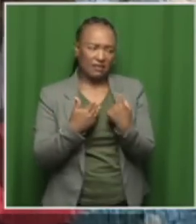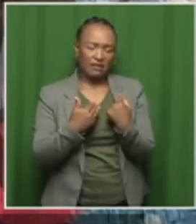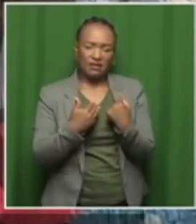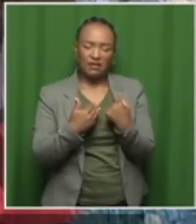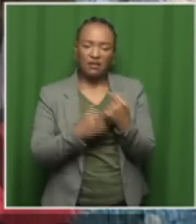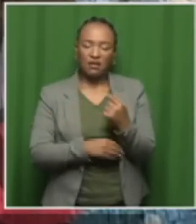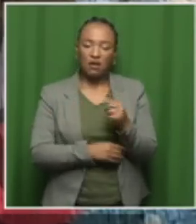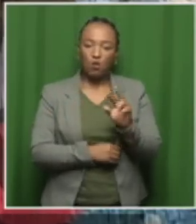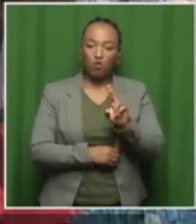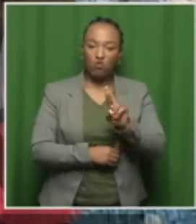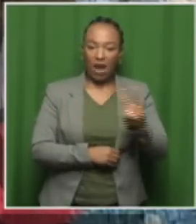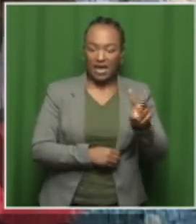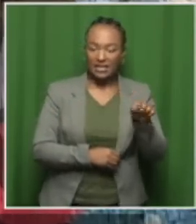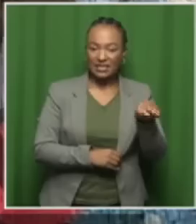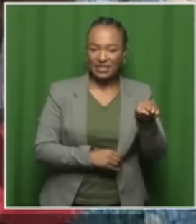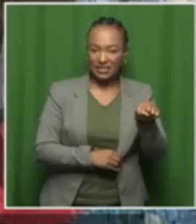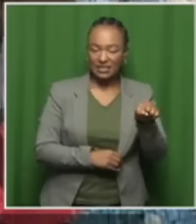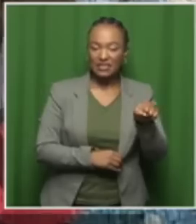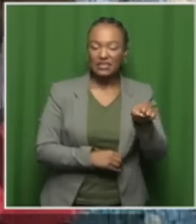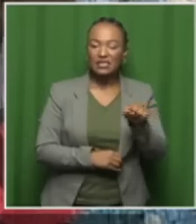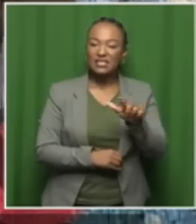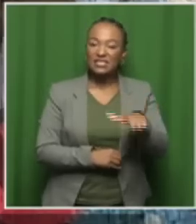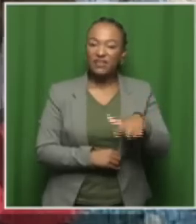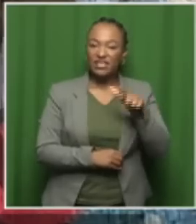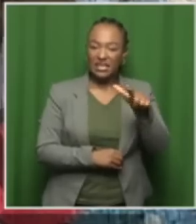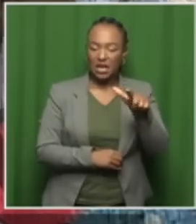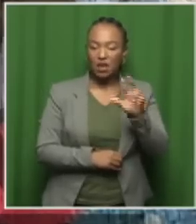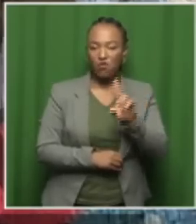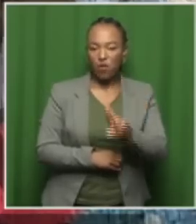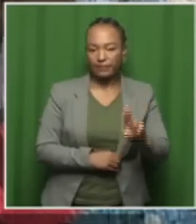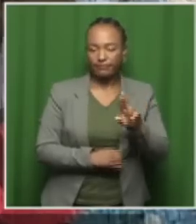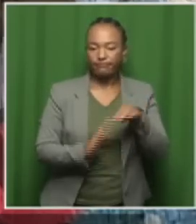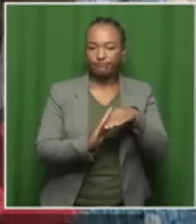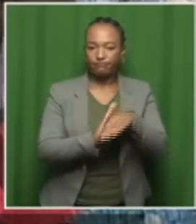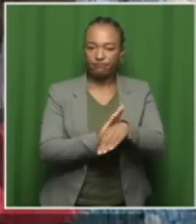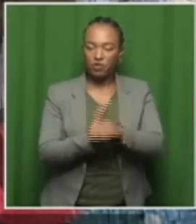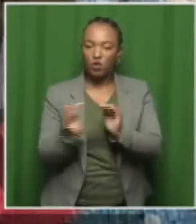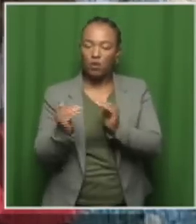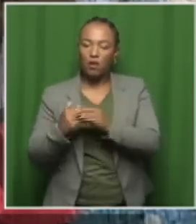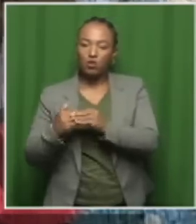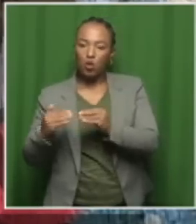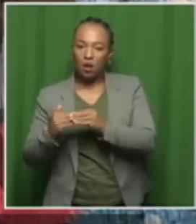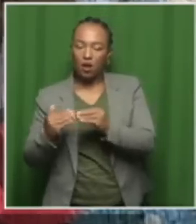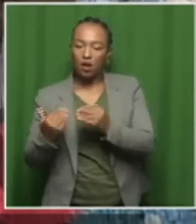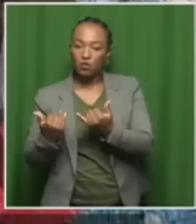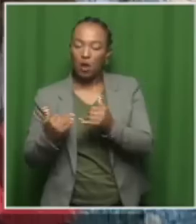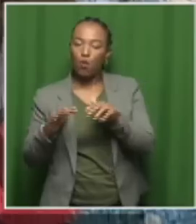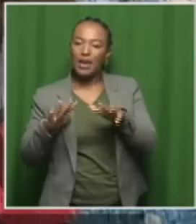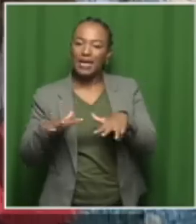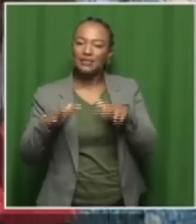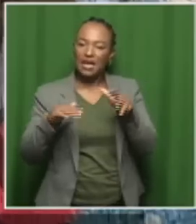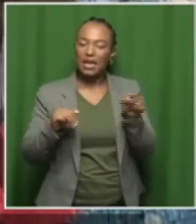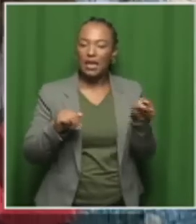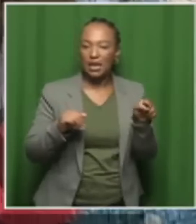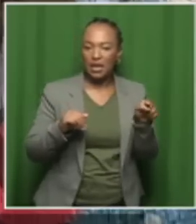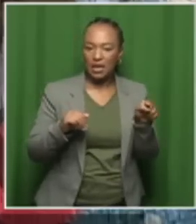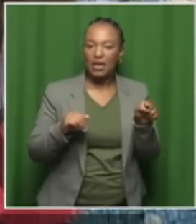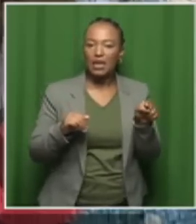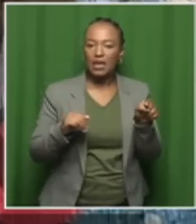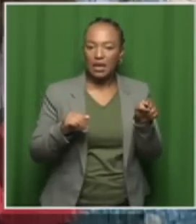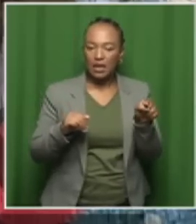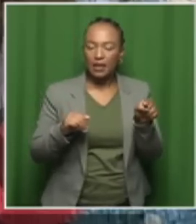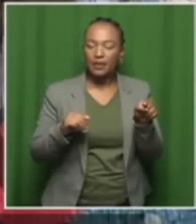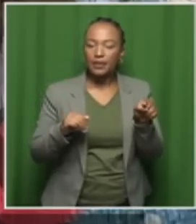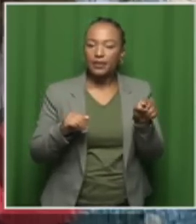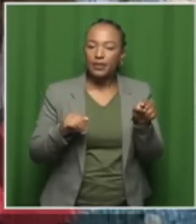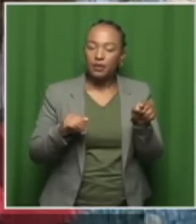has fallen back from just over 17 rand to the dollar to close on 19 rand to the dollar is because